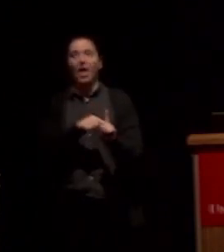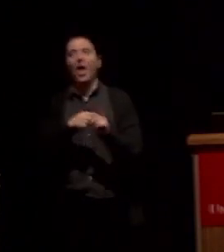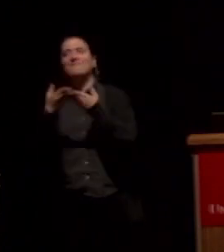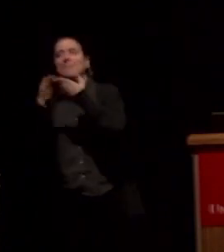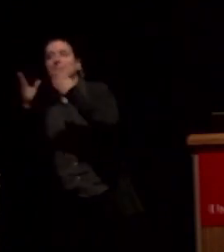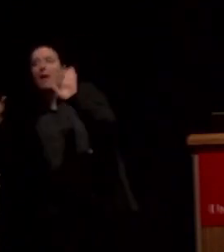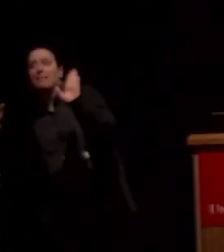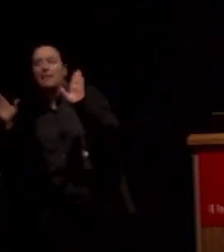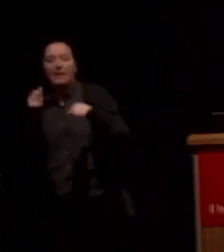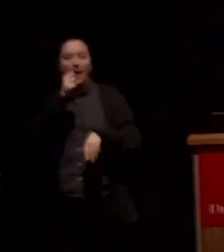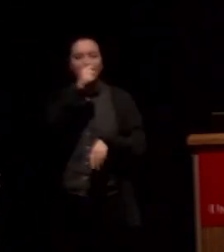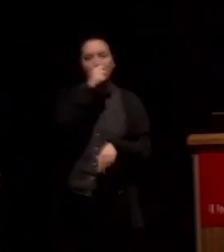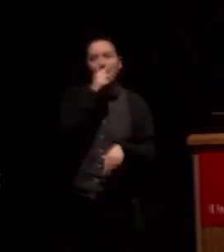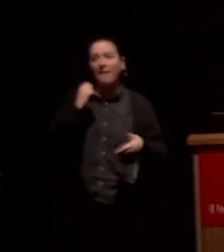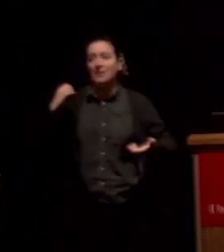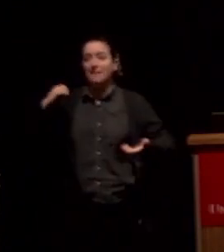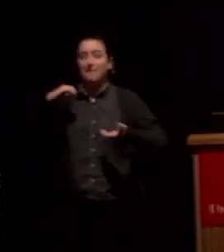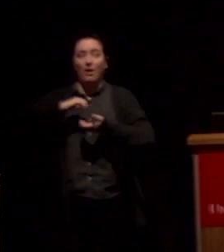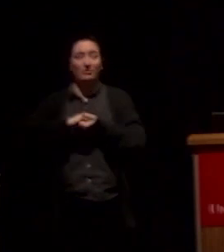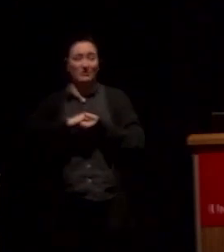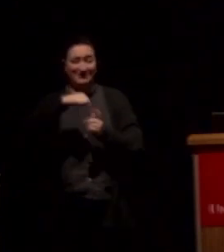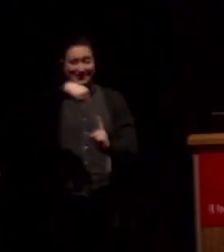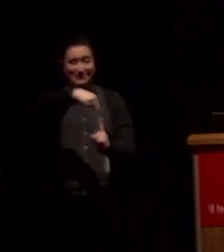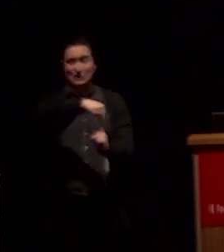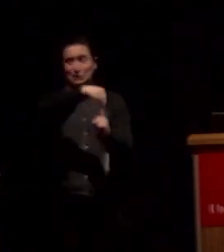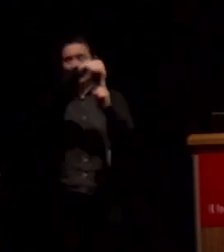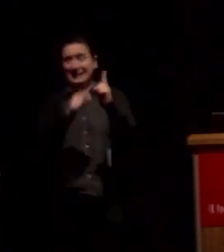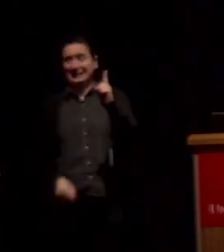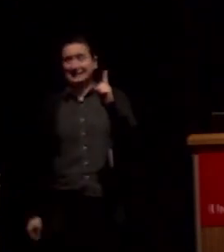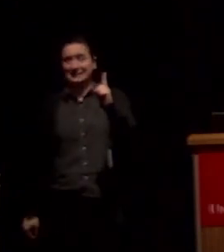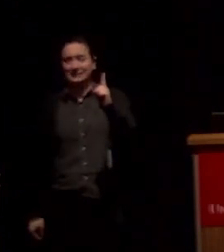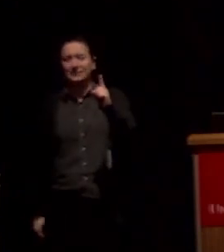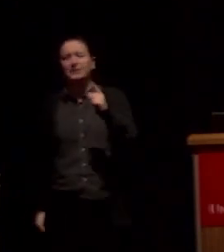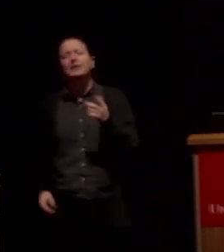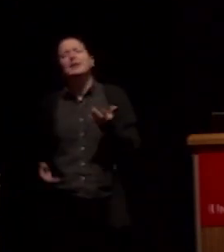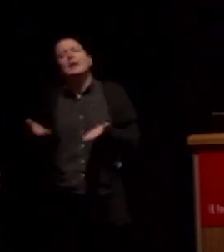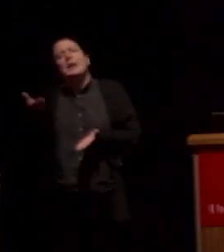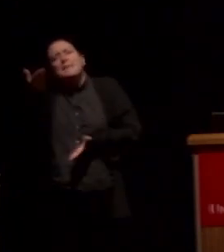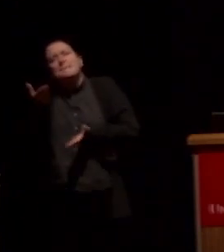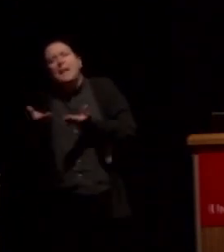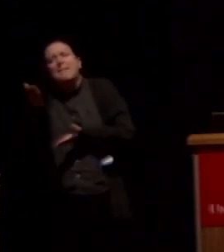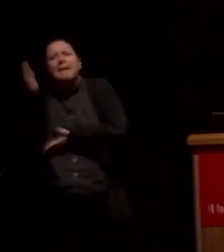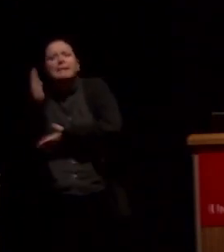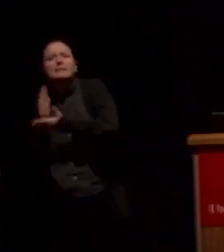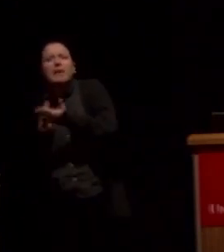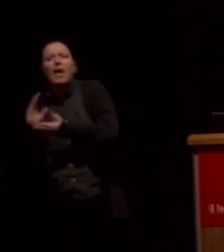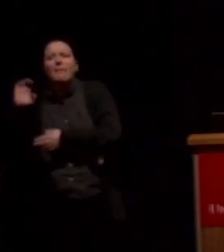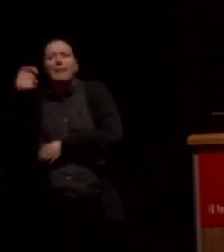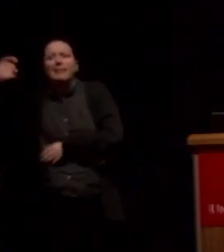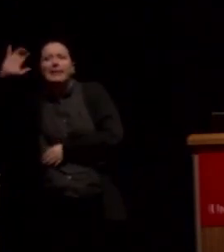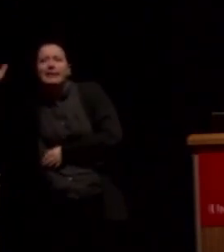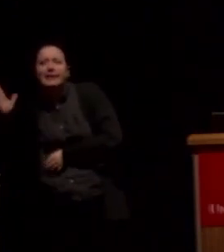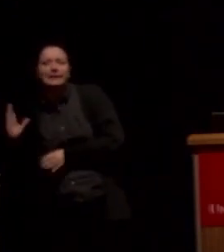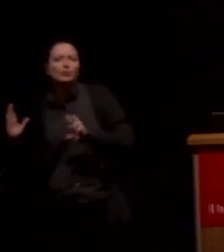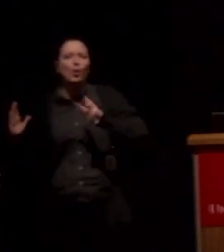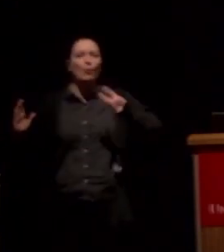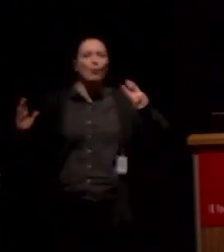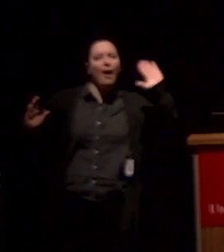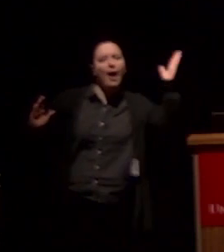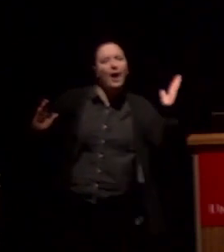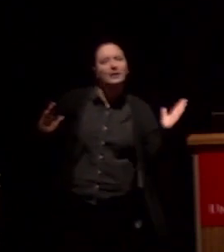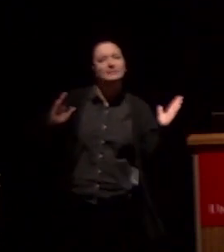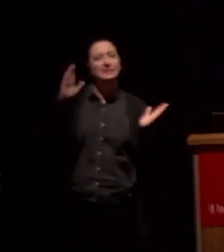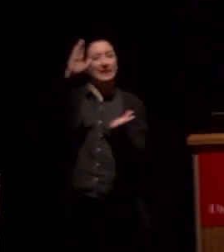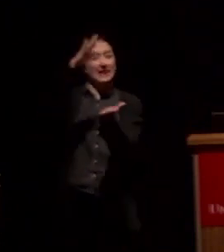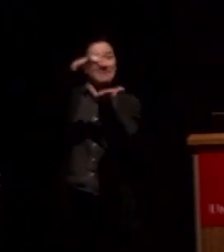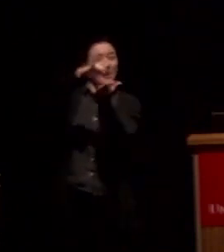place in a state like this. Not all states are like this. Maybe on the East Coast, West Coast, and Upper Midwest, but whenever learn as